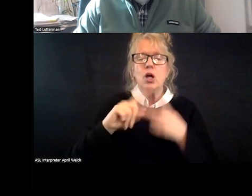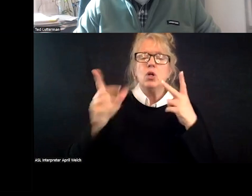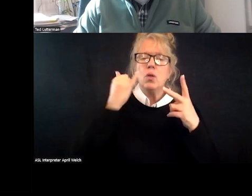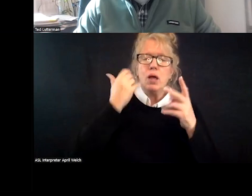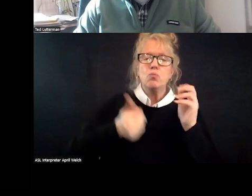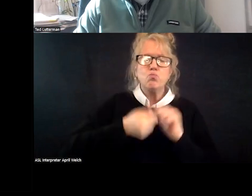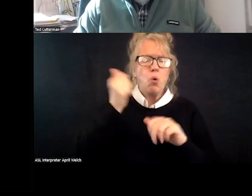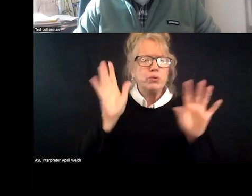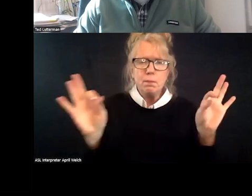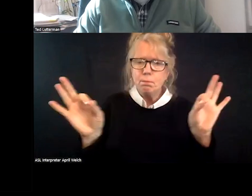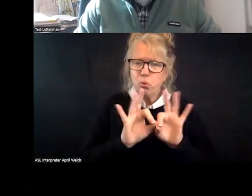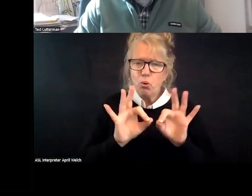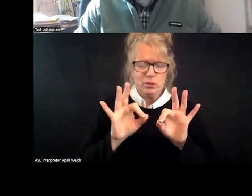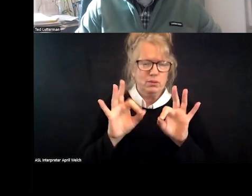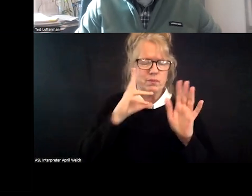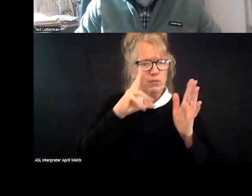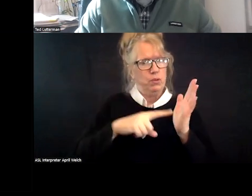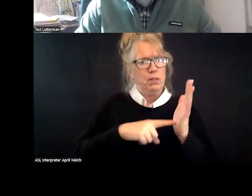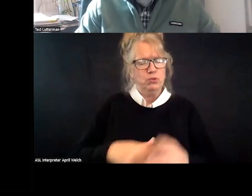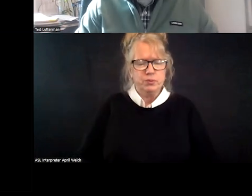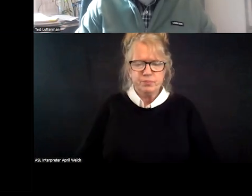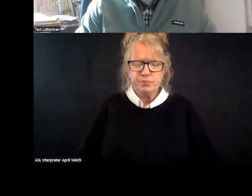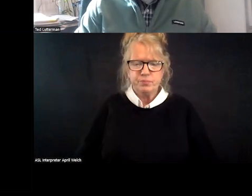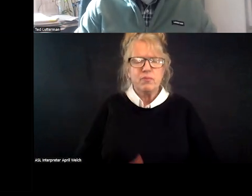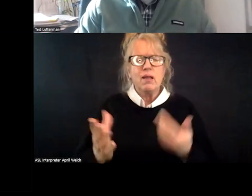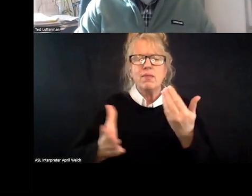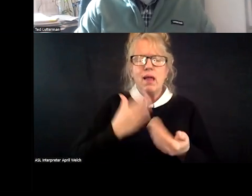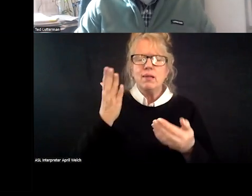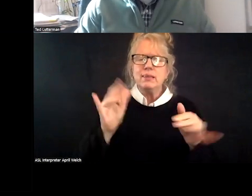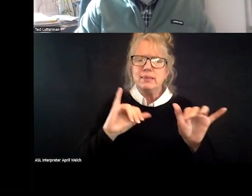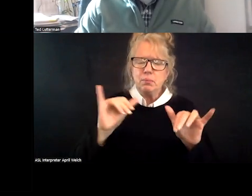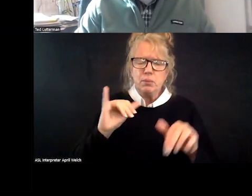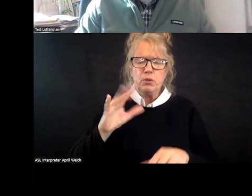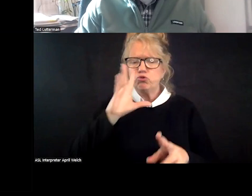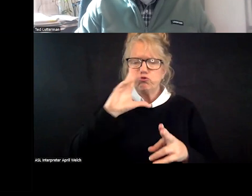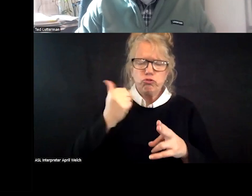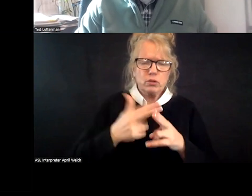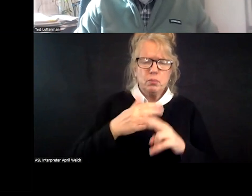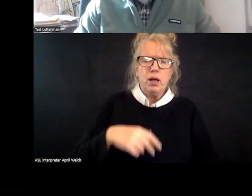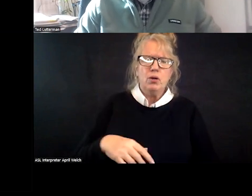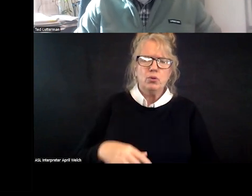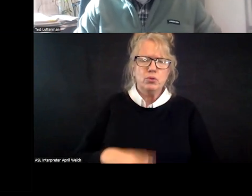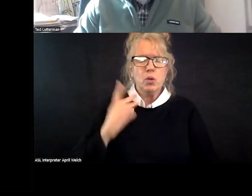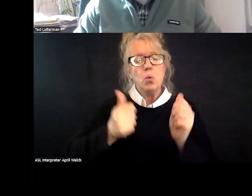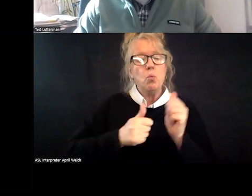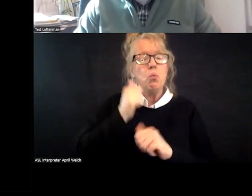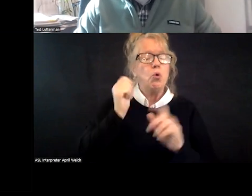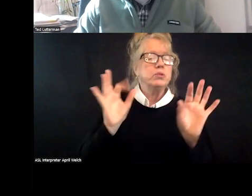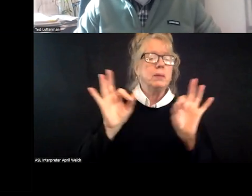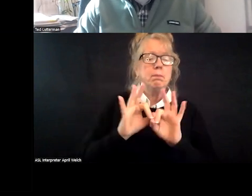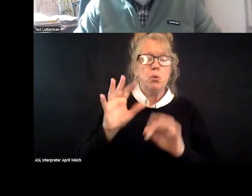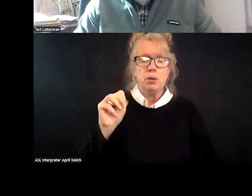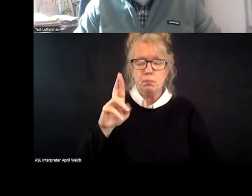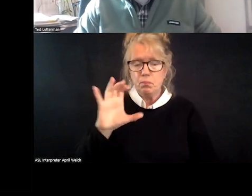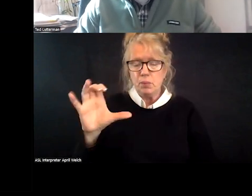most important measures to do. And similarly, the report talks about what do they think are the most important metrics for